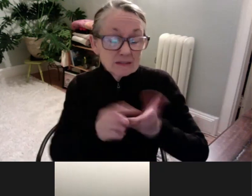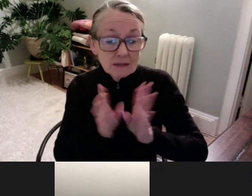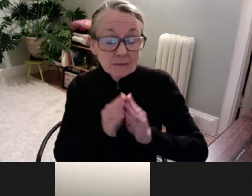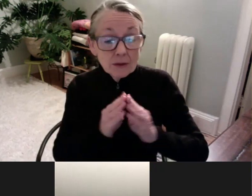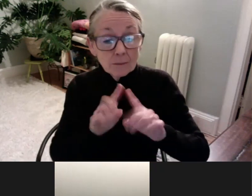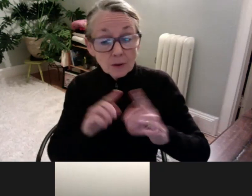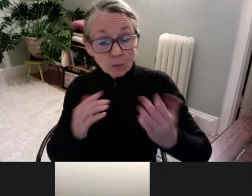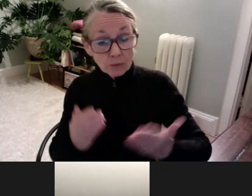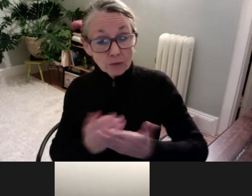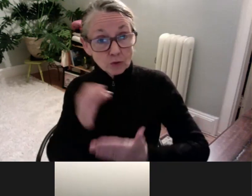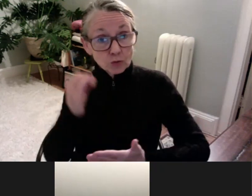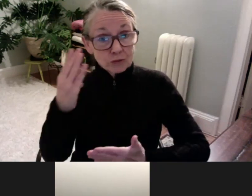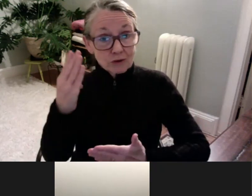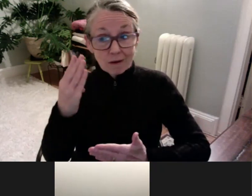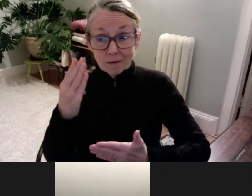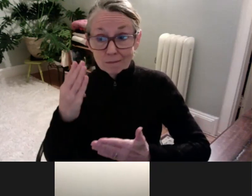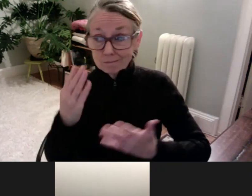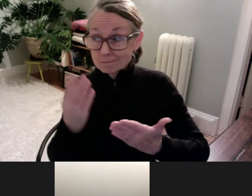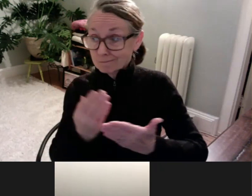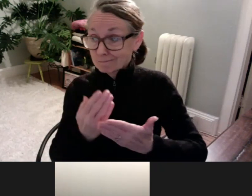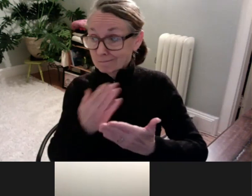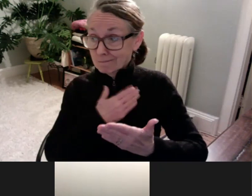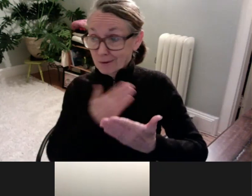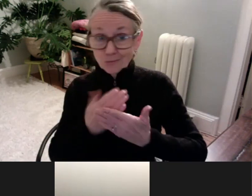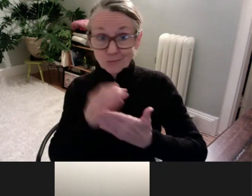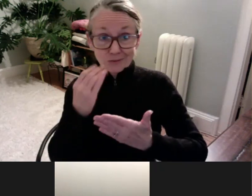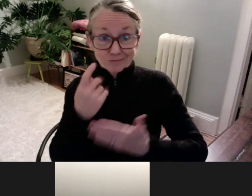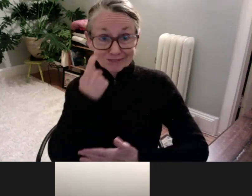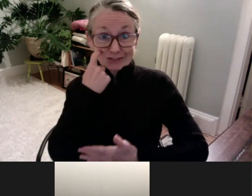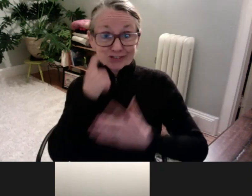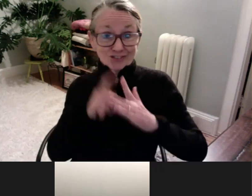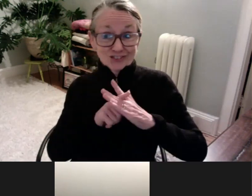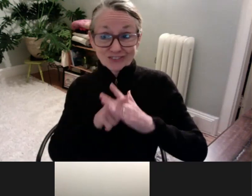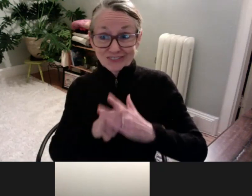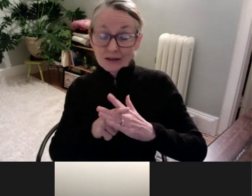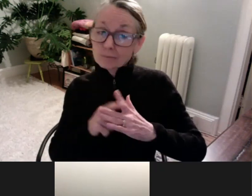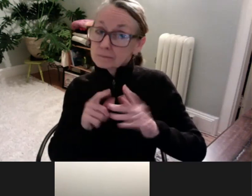job post, new position that I just got, and it's just a 1-year position,